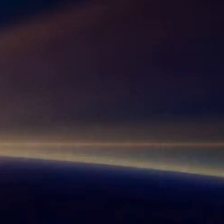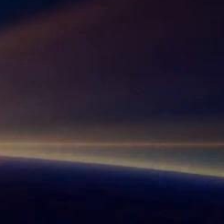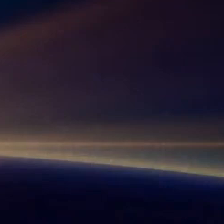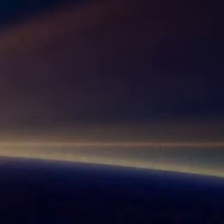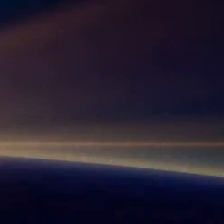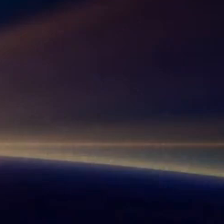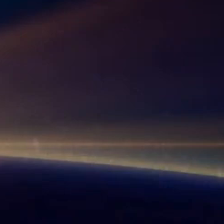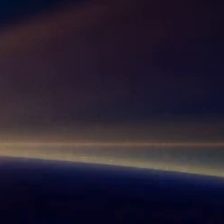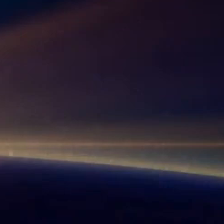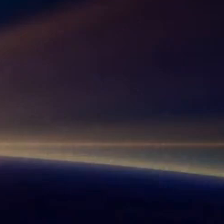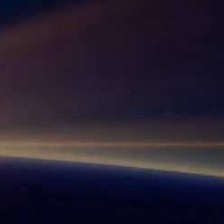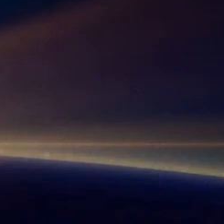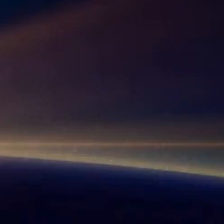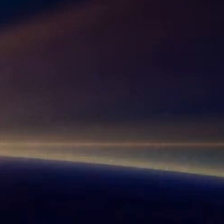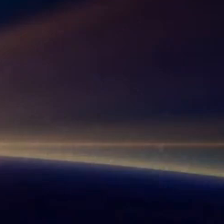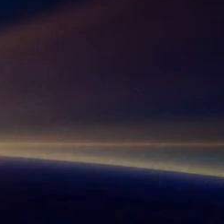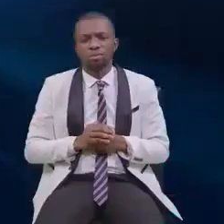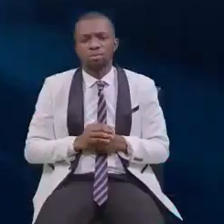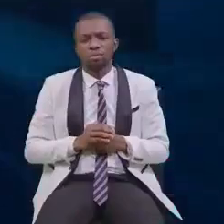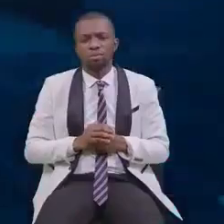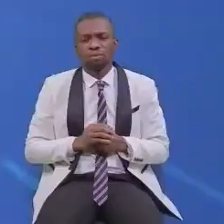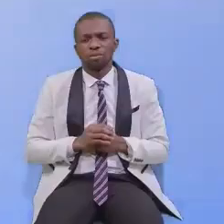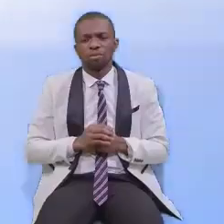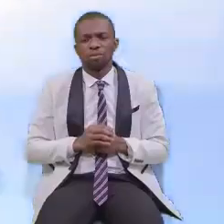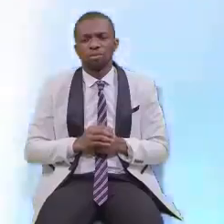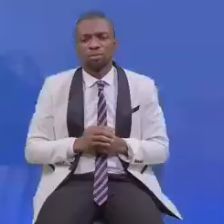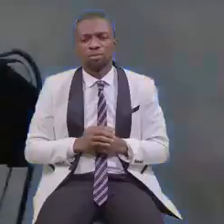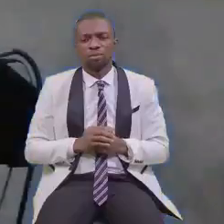In Jesus' name we pray.